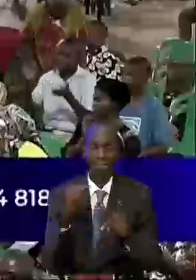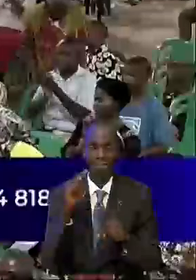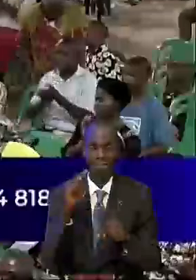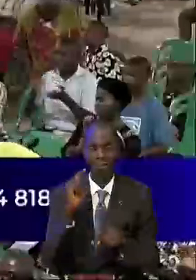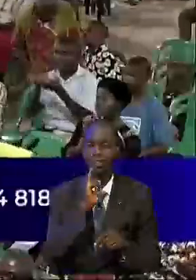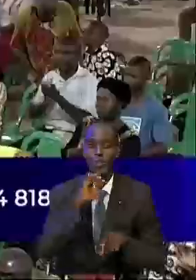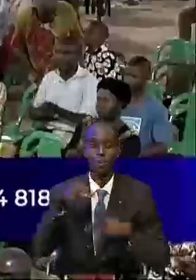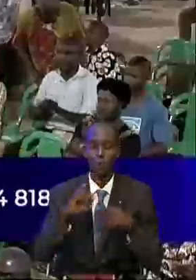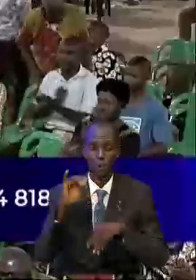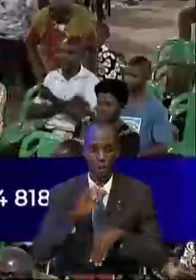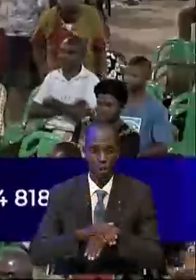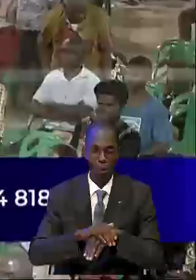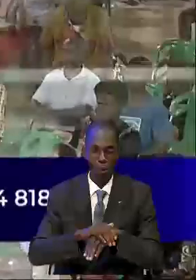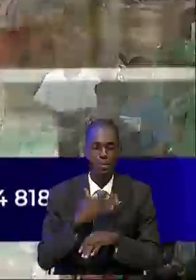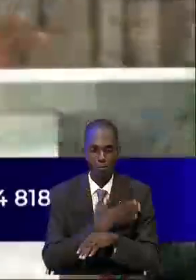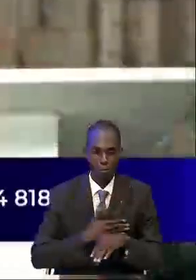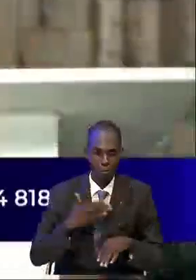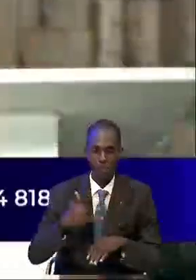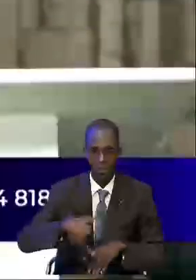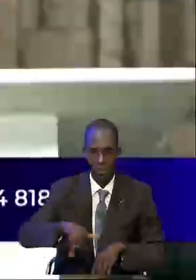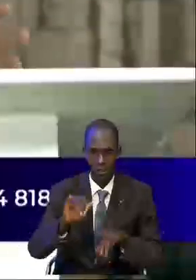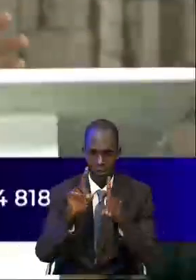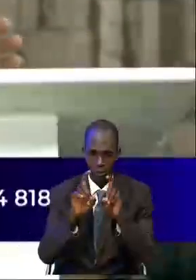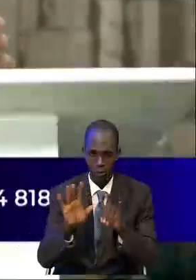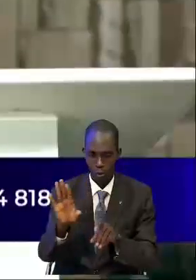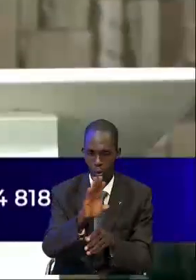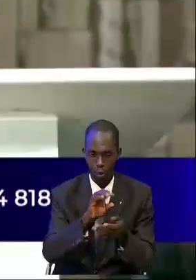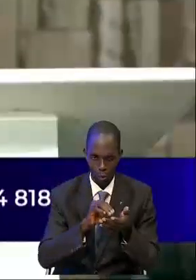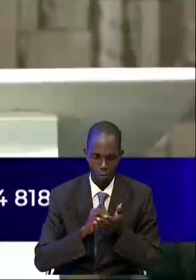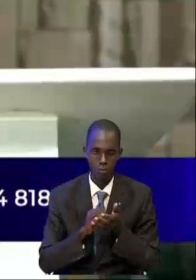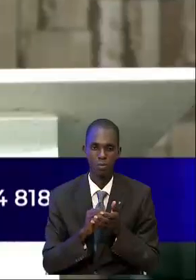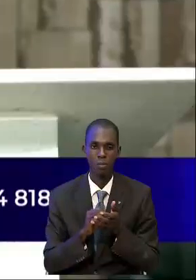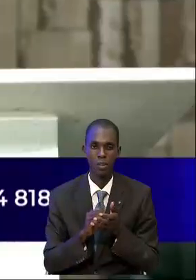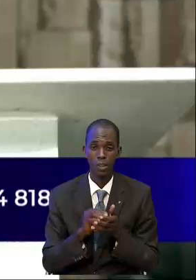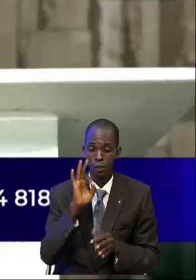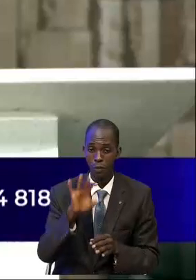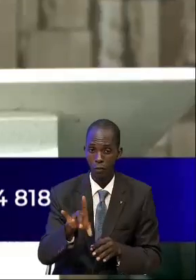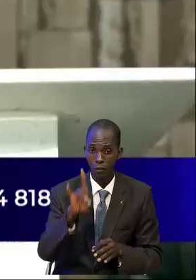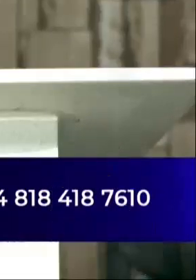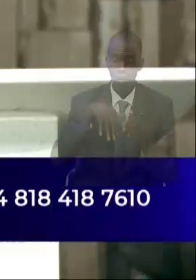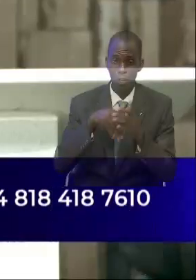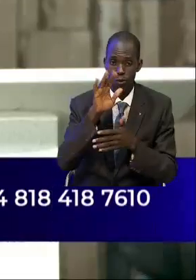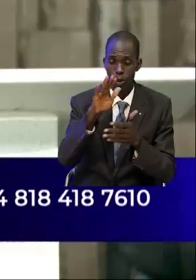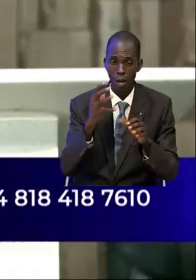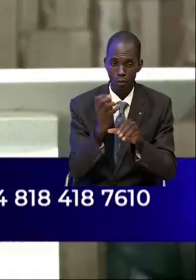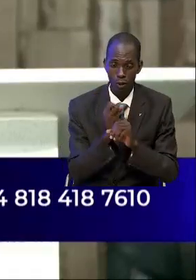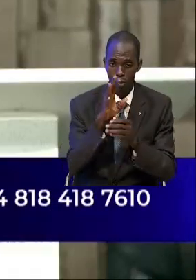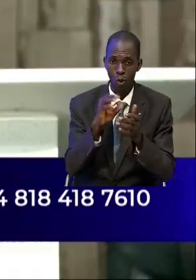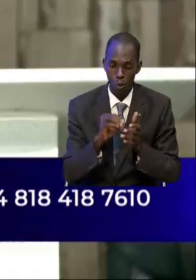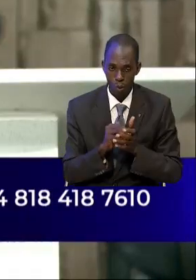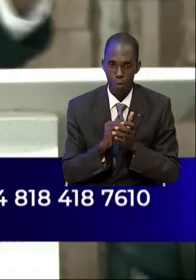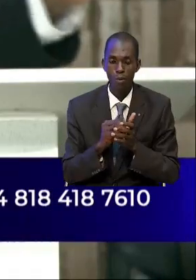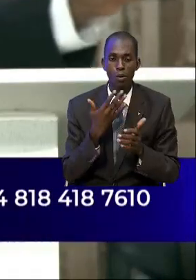Amen. And the testimonies are going on. Please check yourself. You describe your own